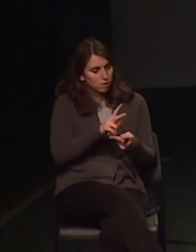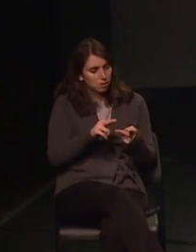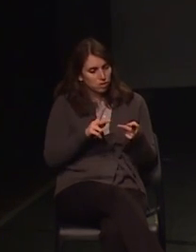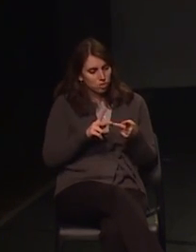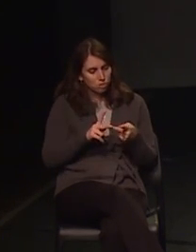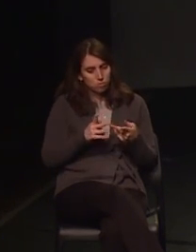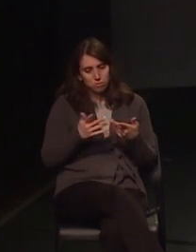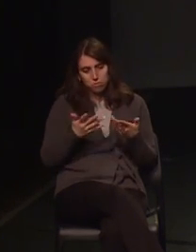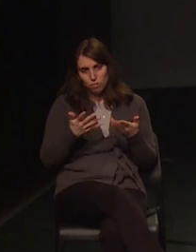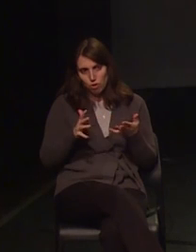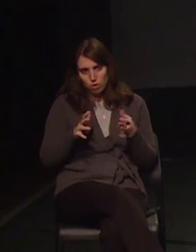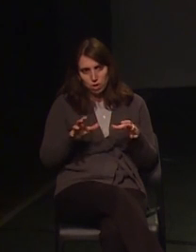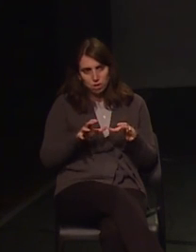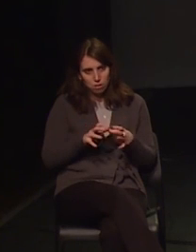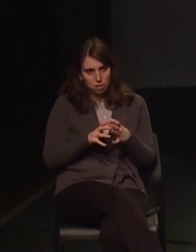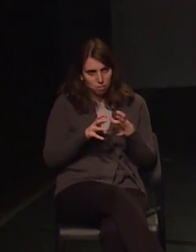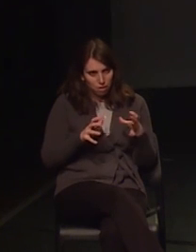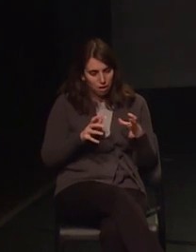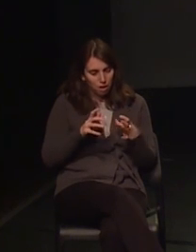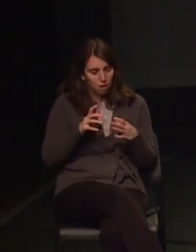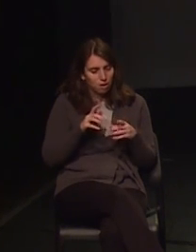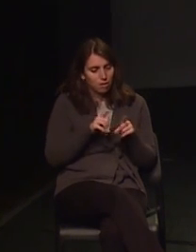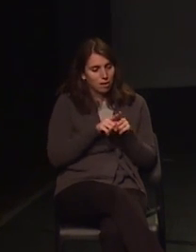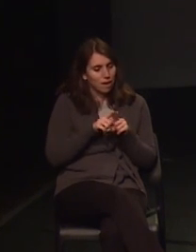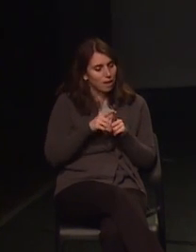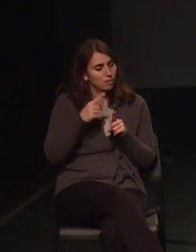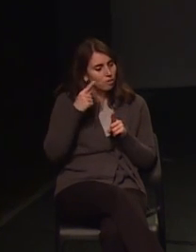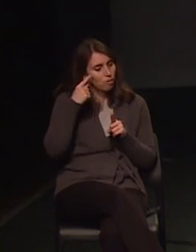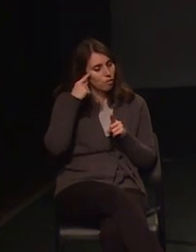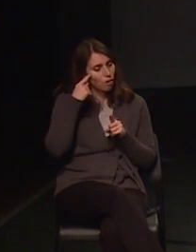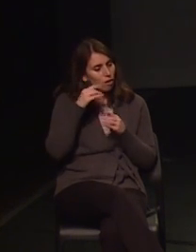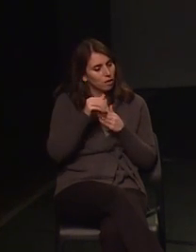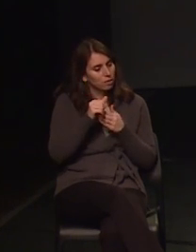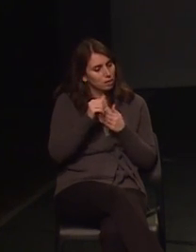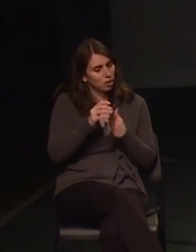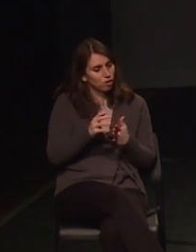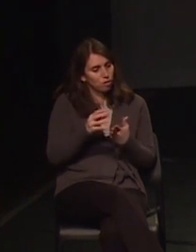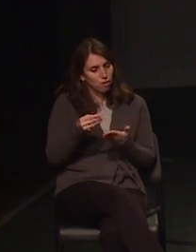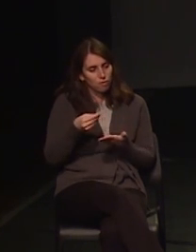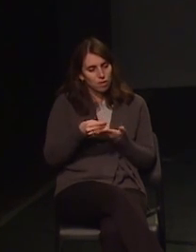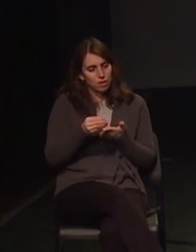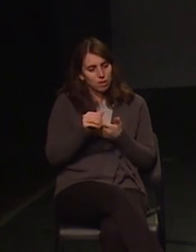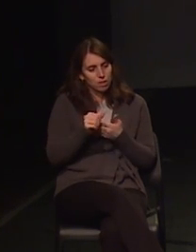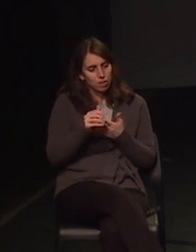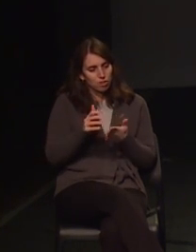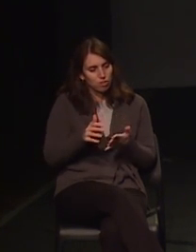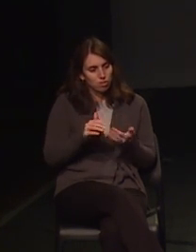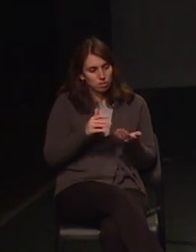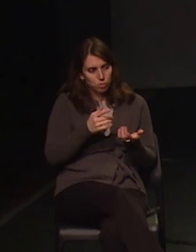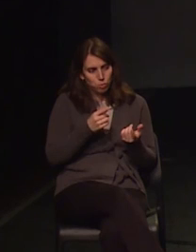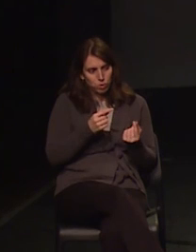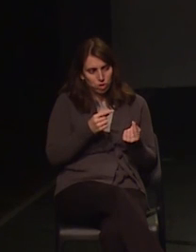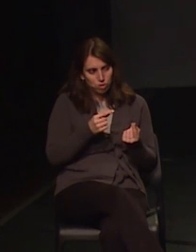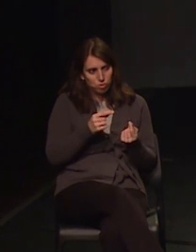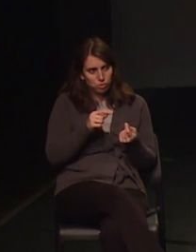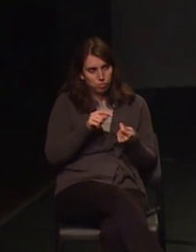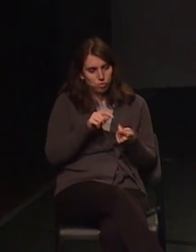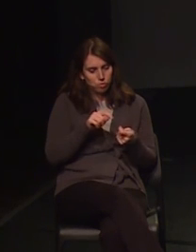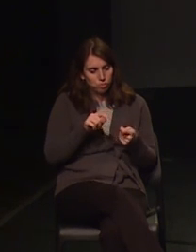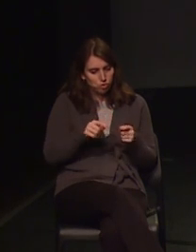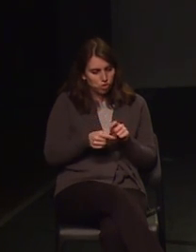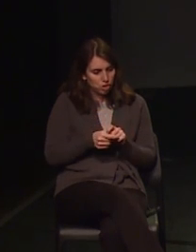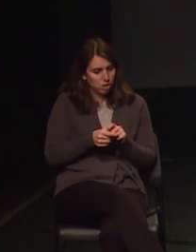thought leaders and as funding leaders, what can you do to help turn some sparks into flames here?